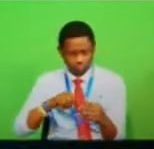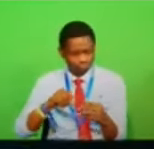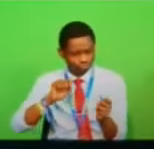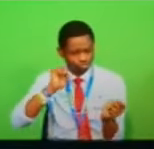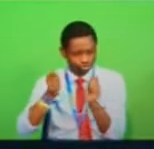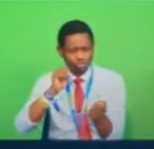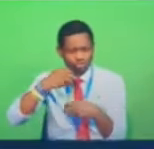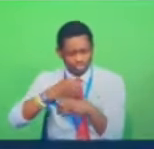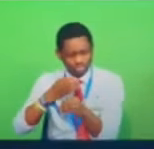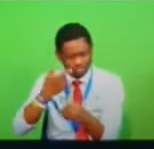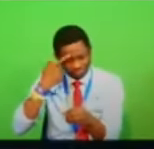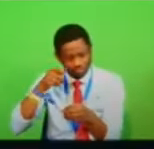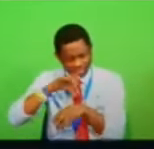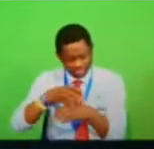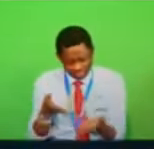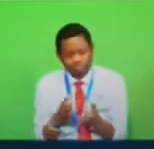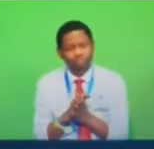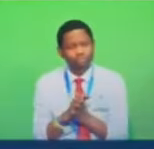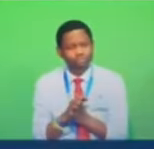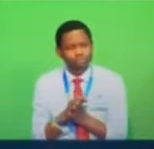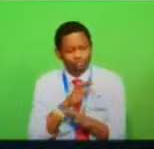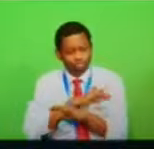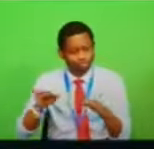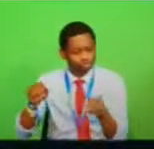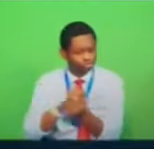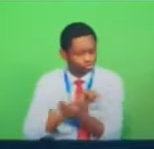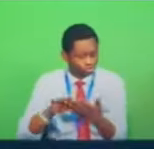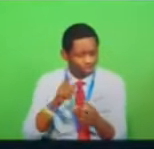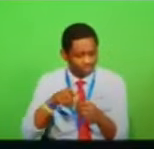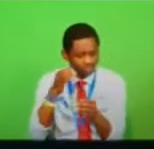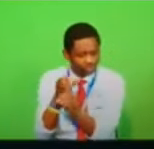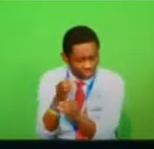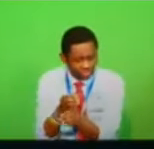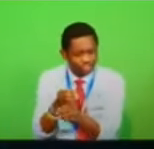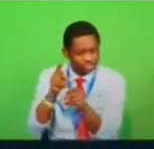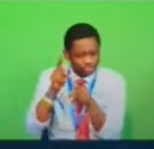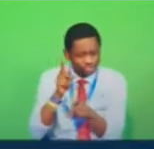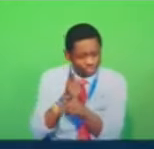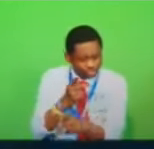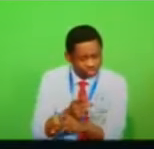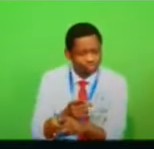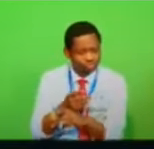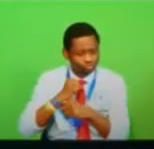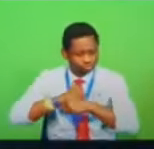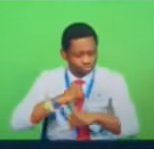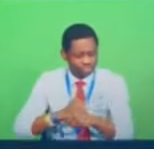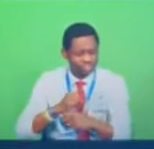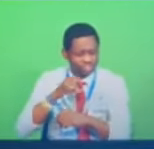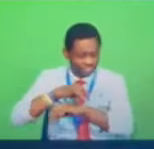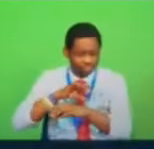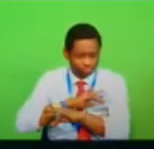we should take care of this earth. We should tame the earth. We should keep the earth. And